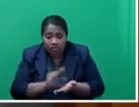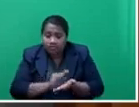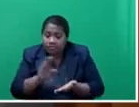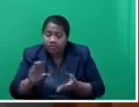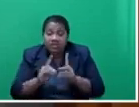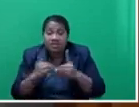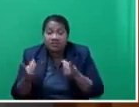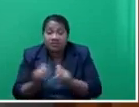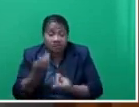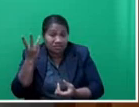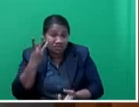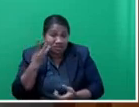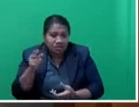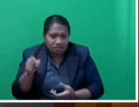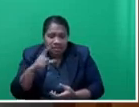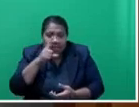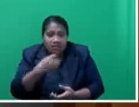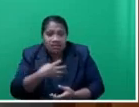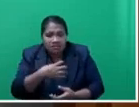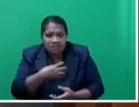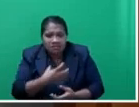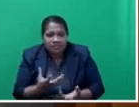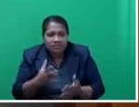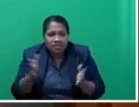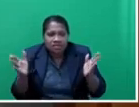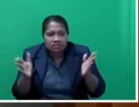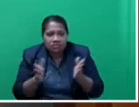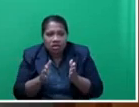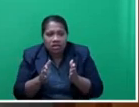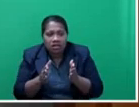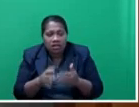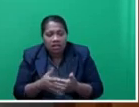Women, so that there could be more small,